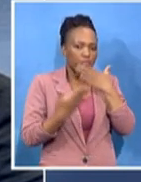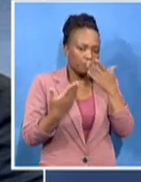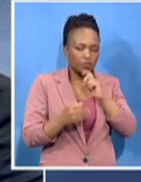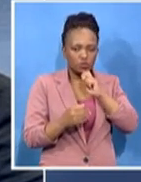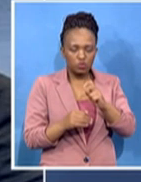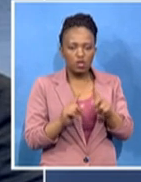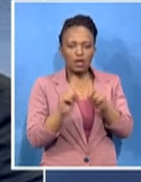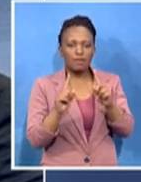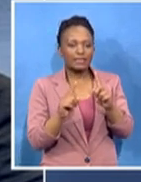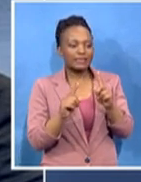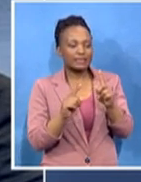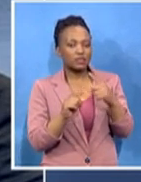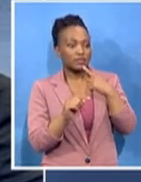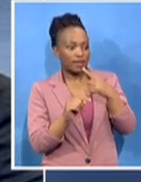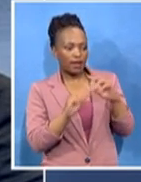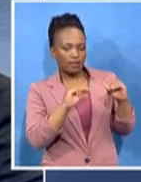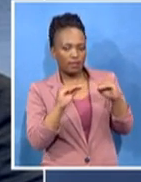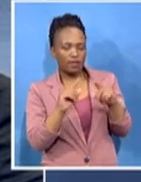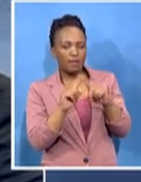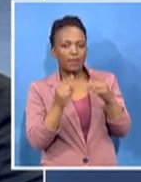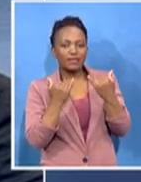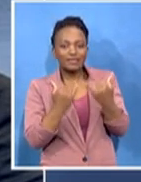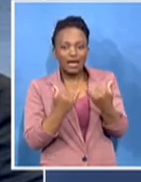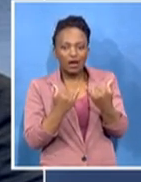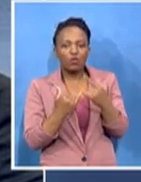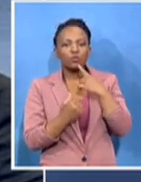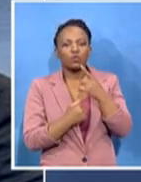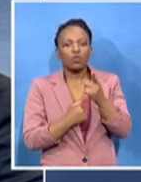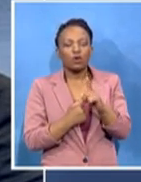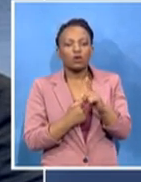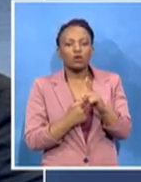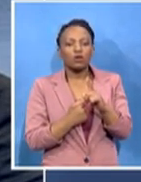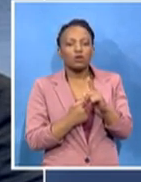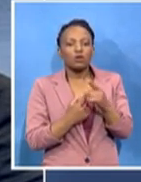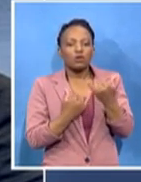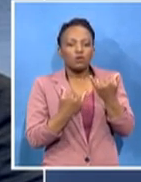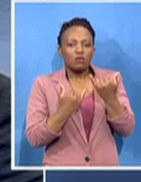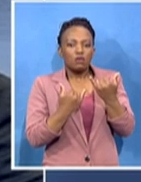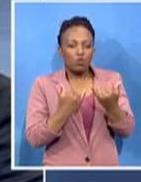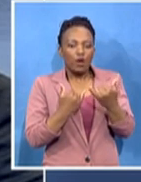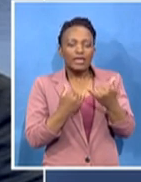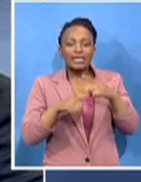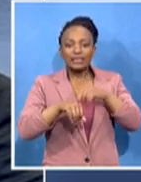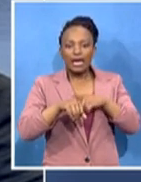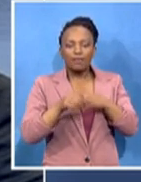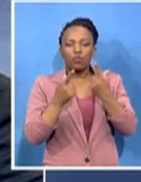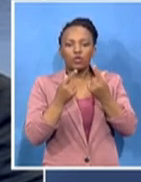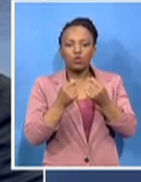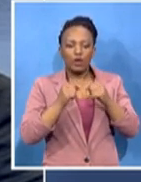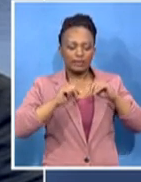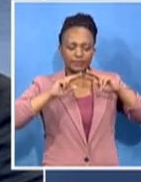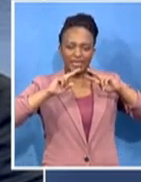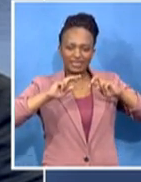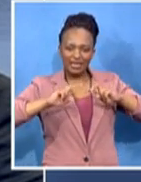now know, as I said, having conducted research following the claims that the AIC and ANC logos were